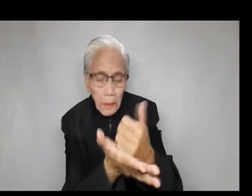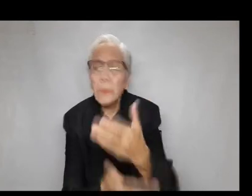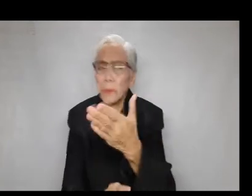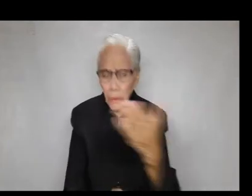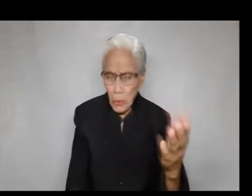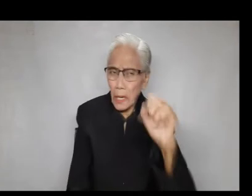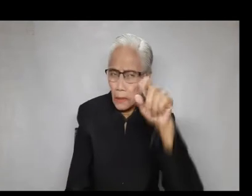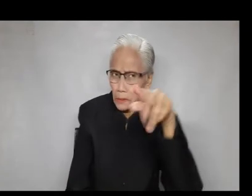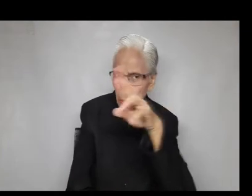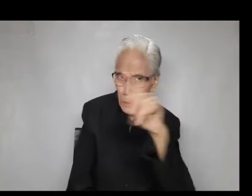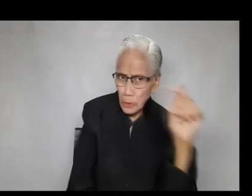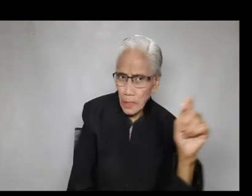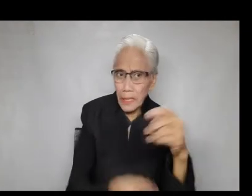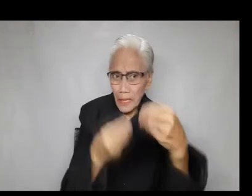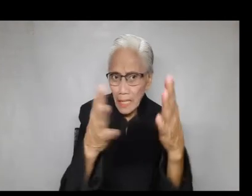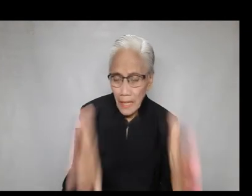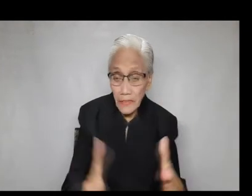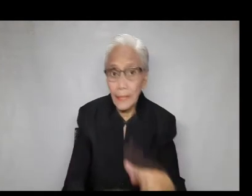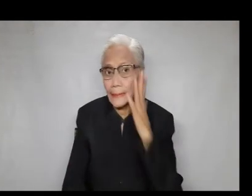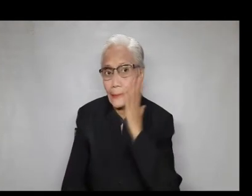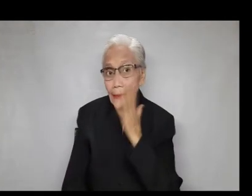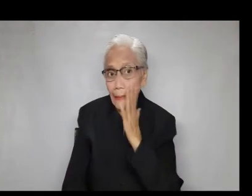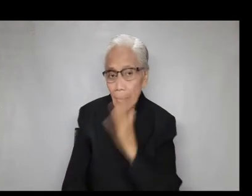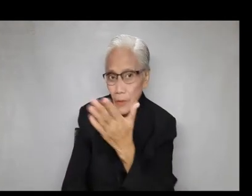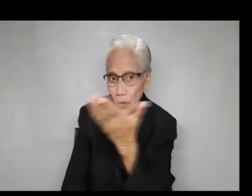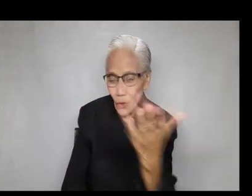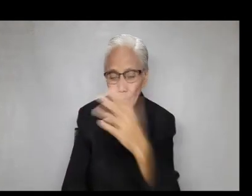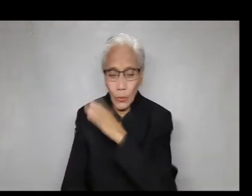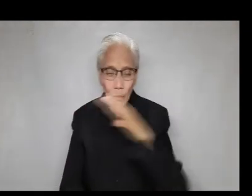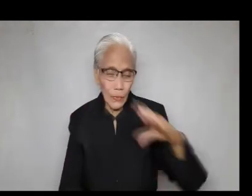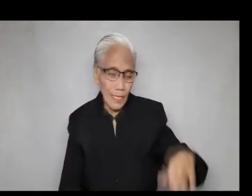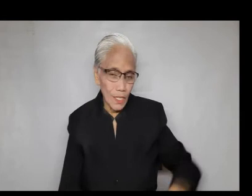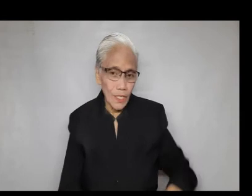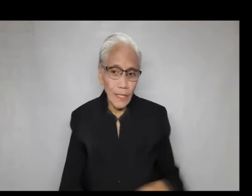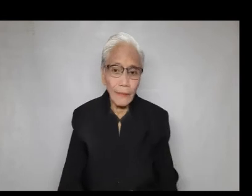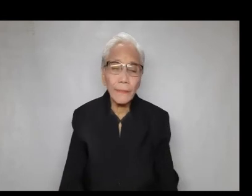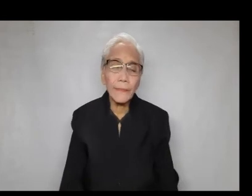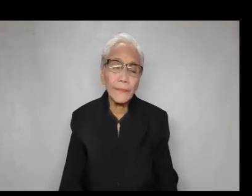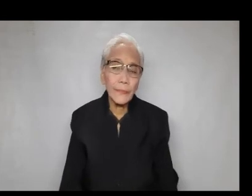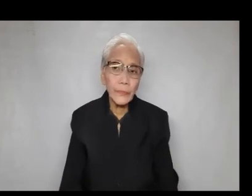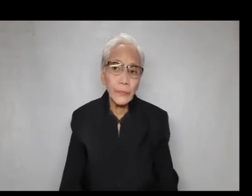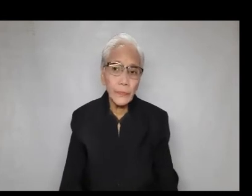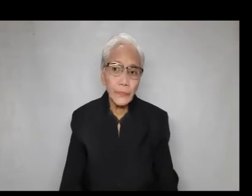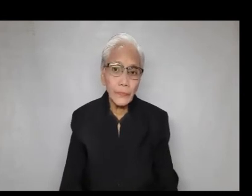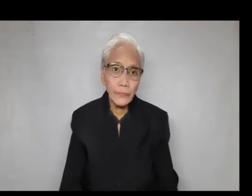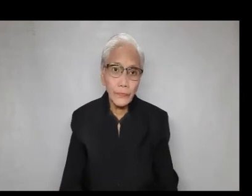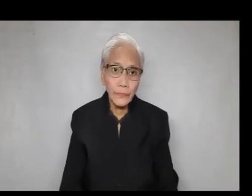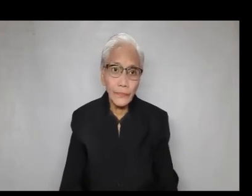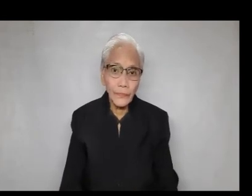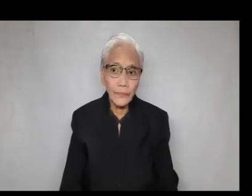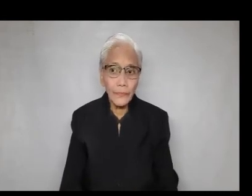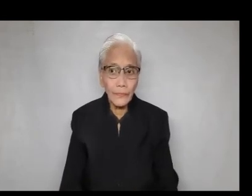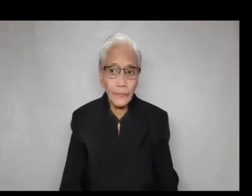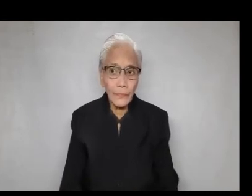friend. If you are a tentative, tardy, or late helper, you are a squirt